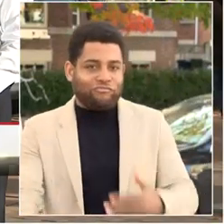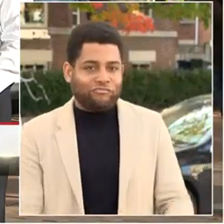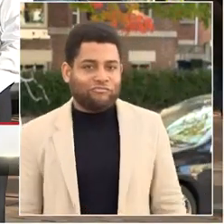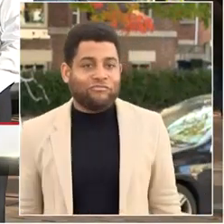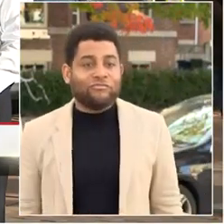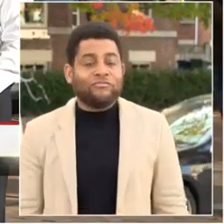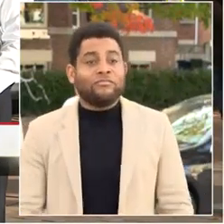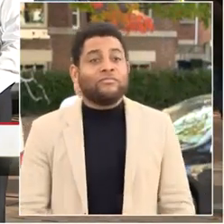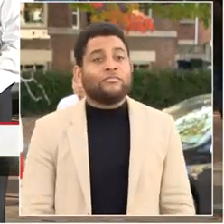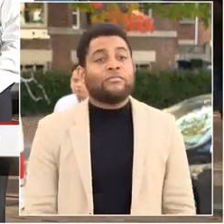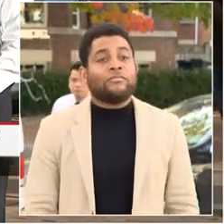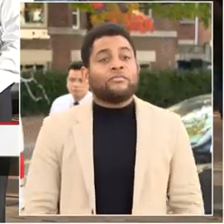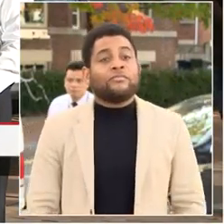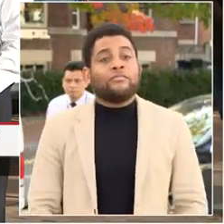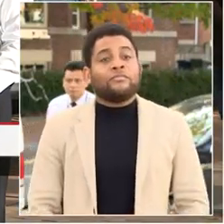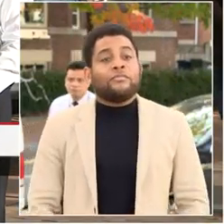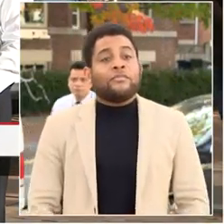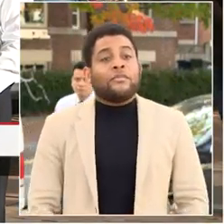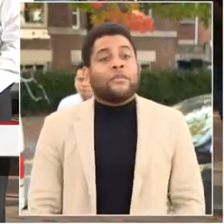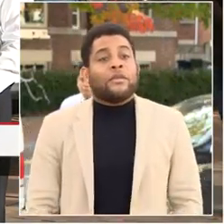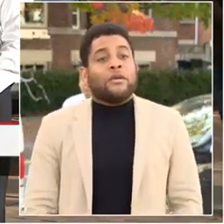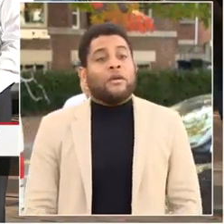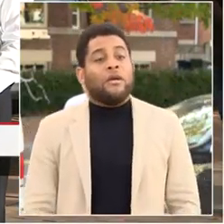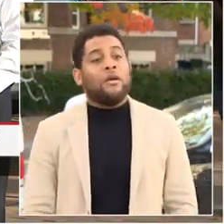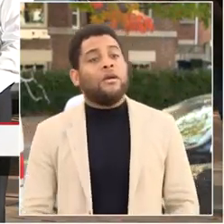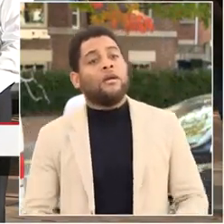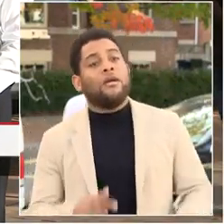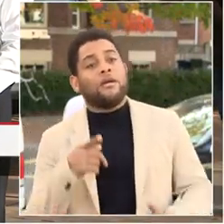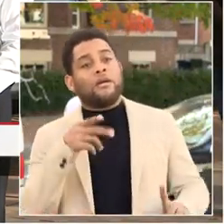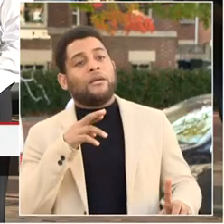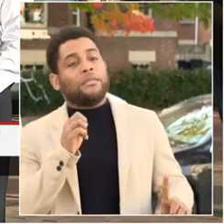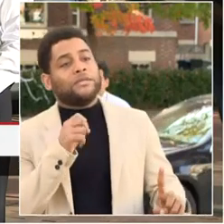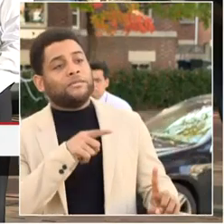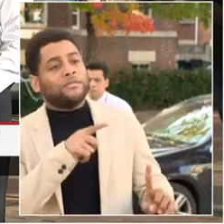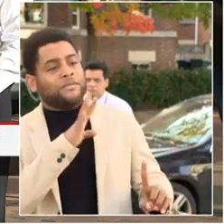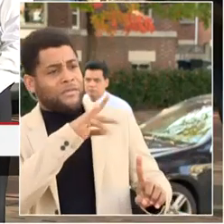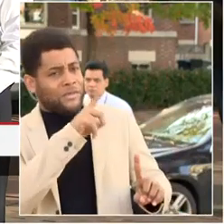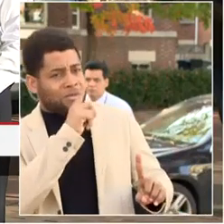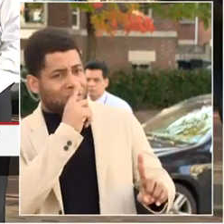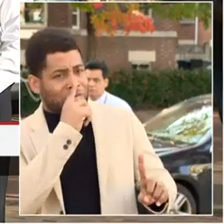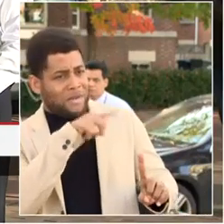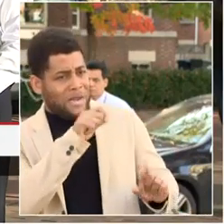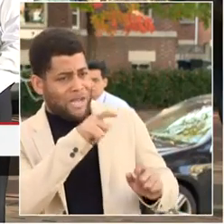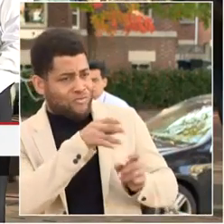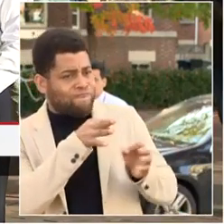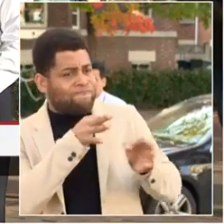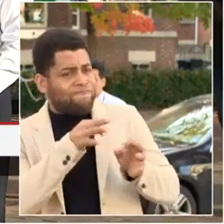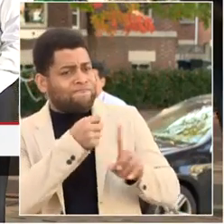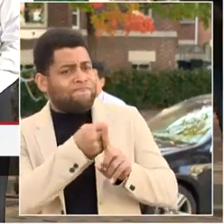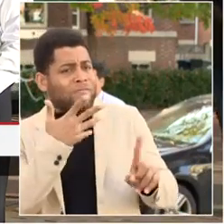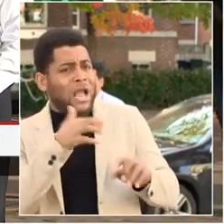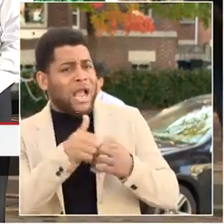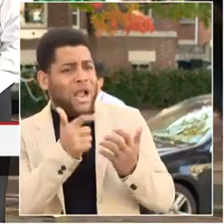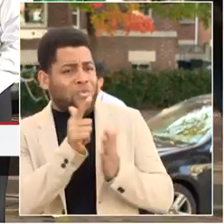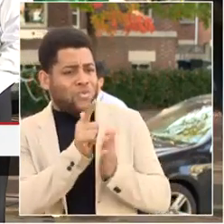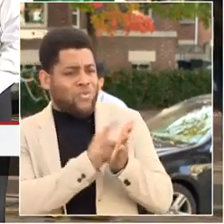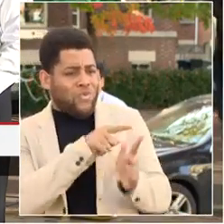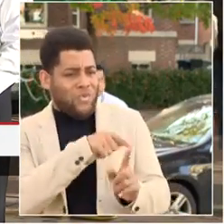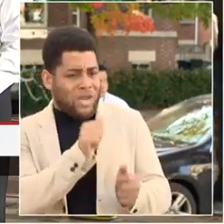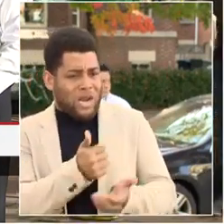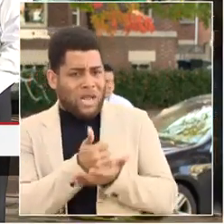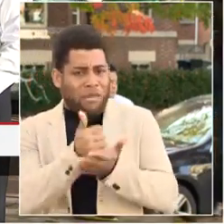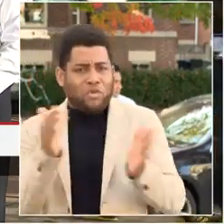how this new legislation will specifically help small businesses? I know a lot of what we see and cover is one person smashing a window and stealing,